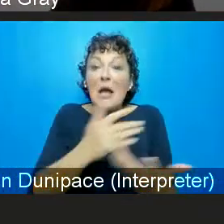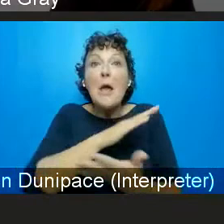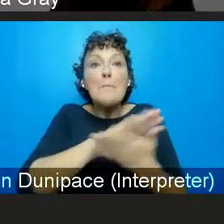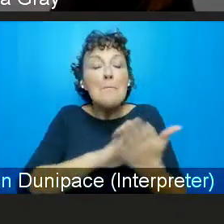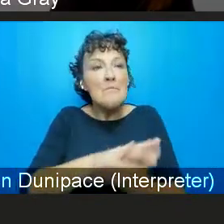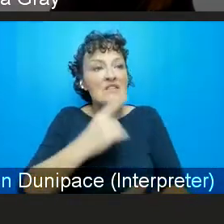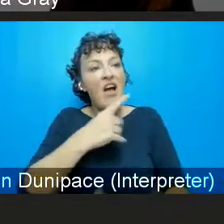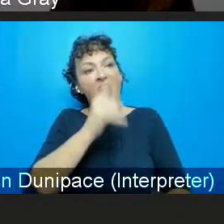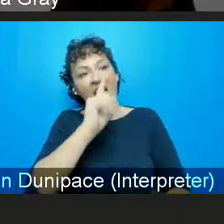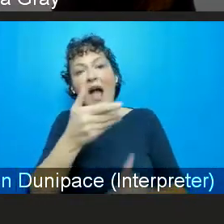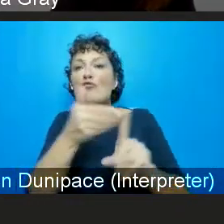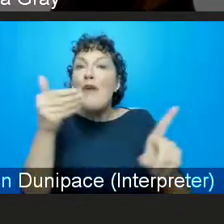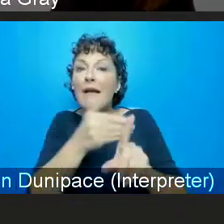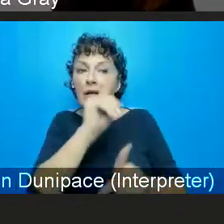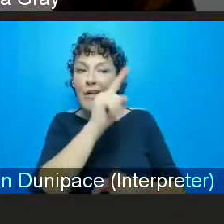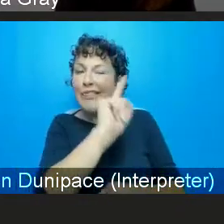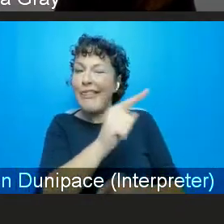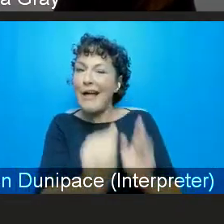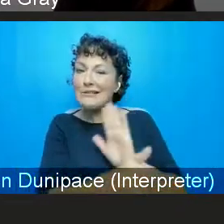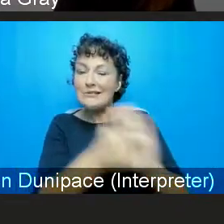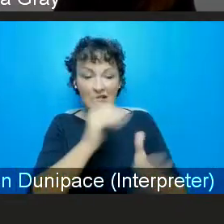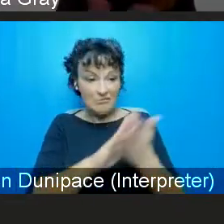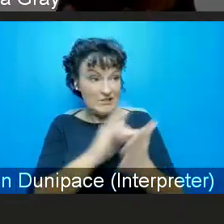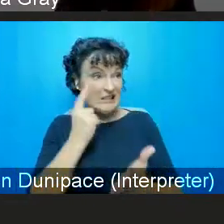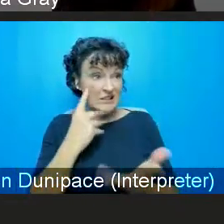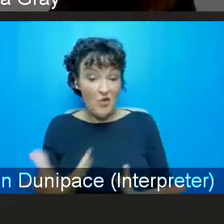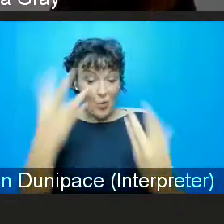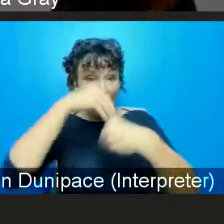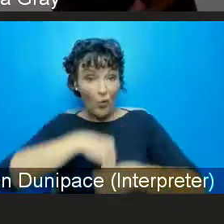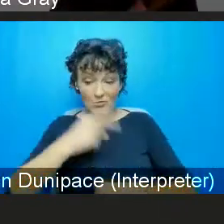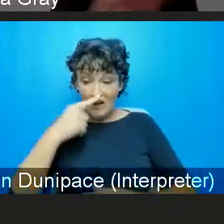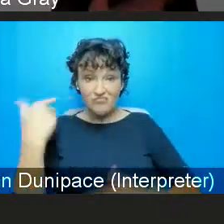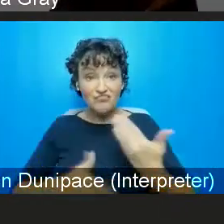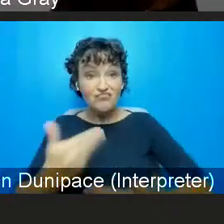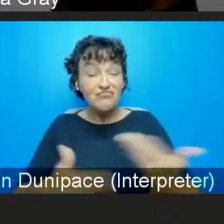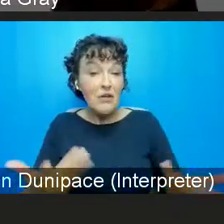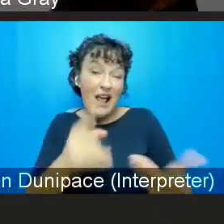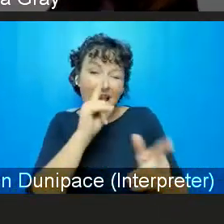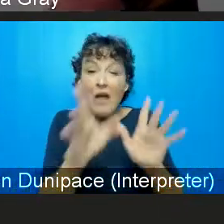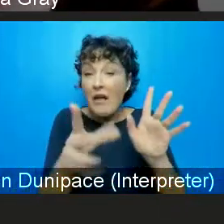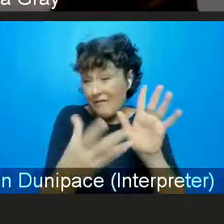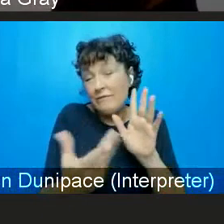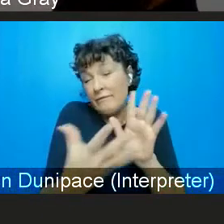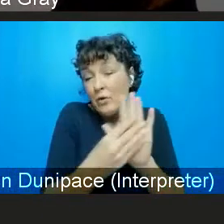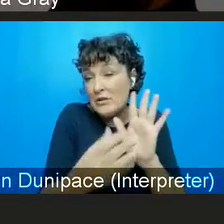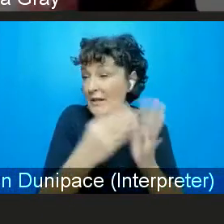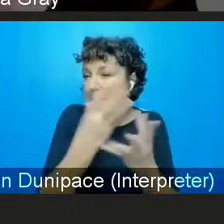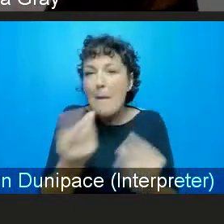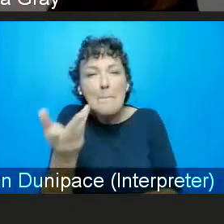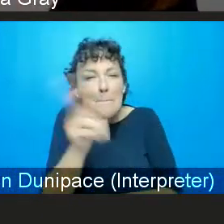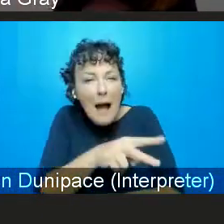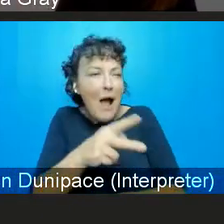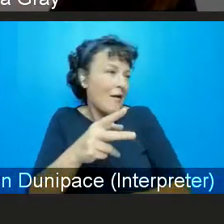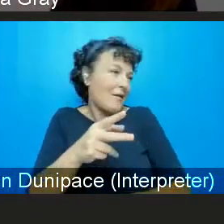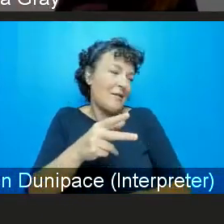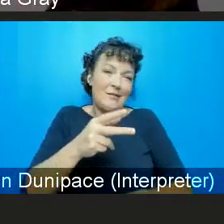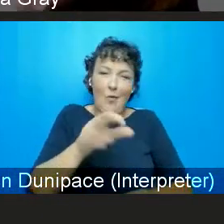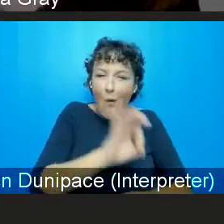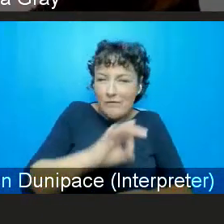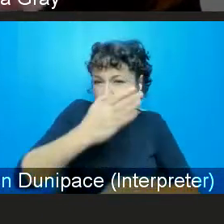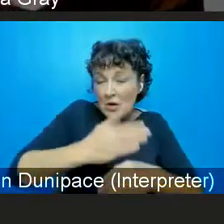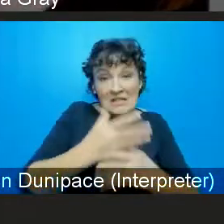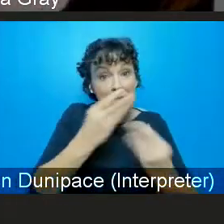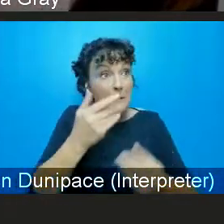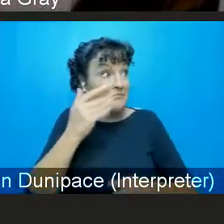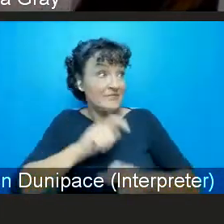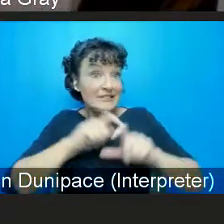that we're all working day to day. So even something like at the moment when we're all, some of us are back in the office working, some of us aren't, hopefully at some